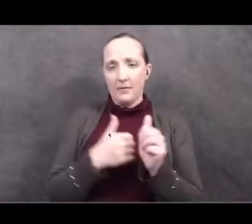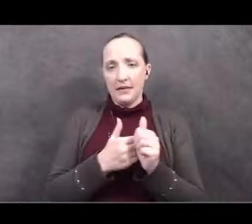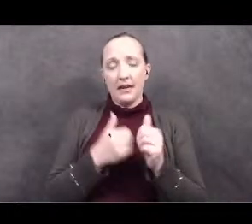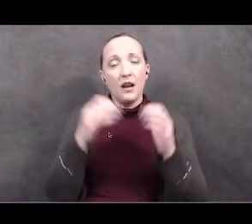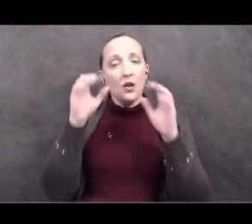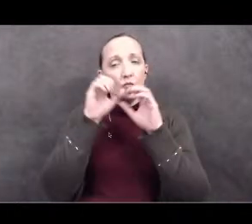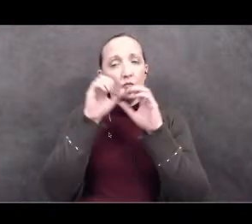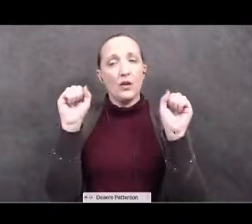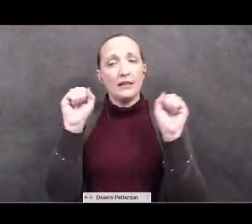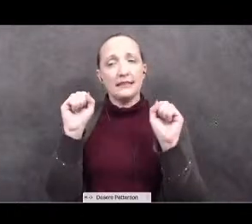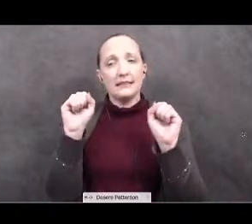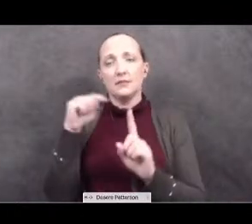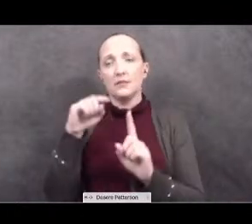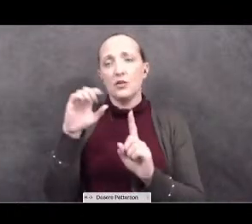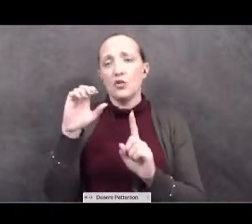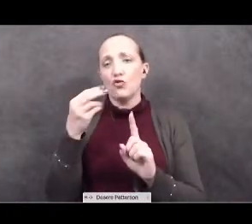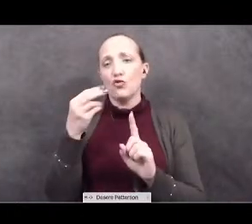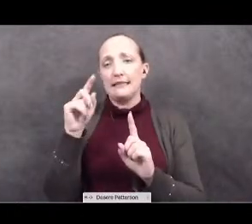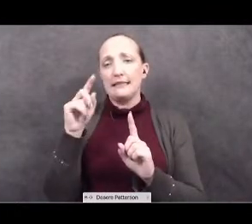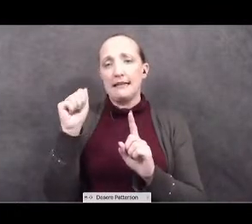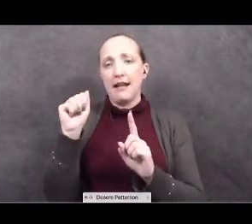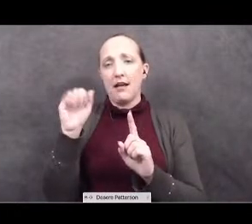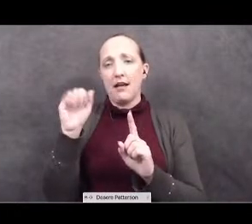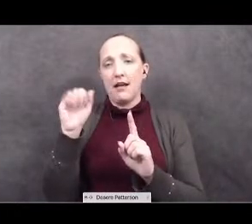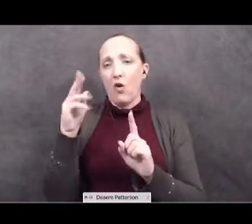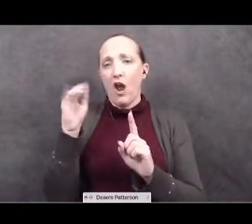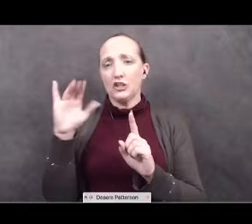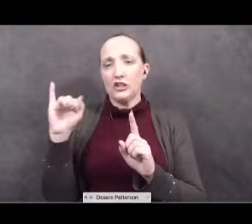Christina parach available for an